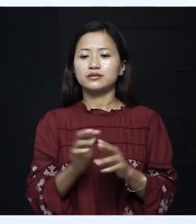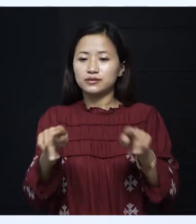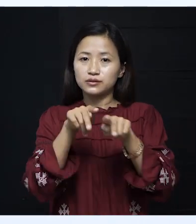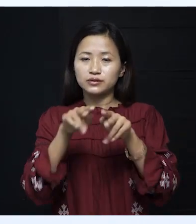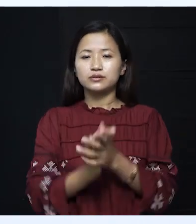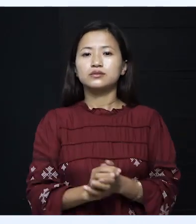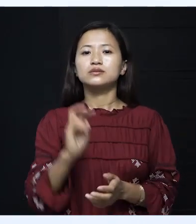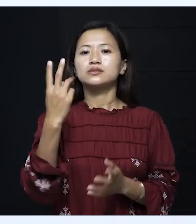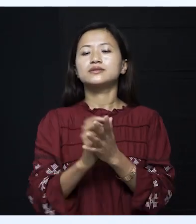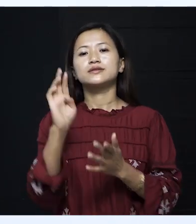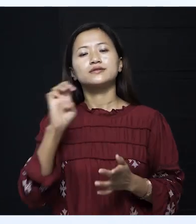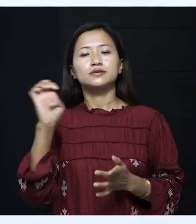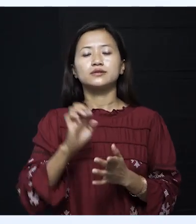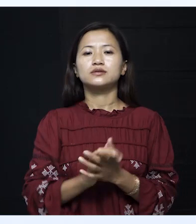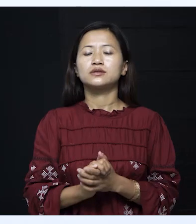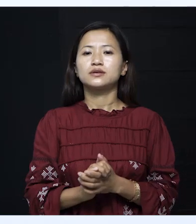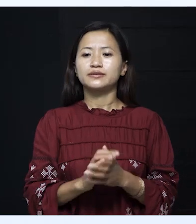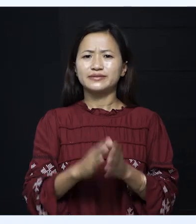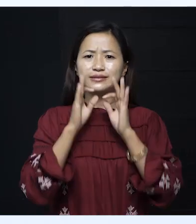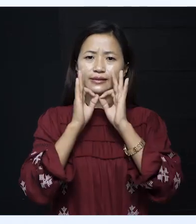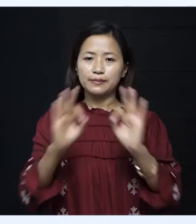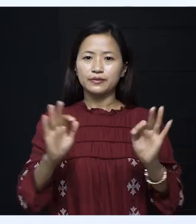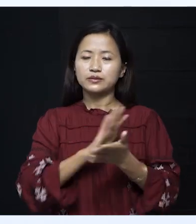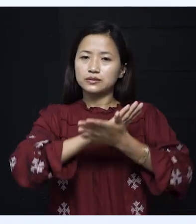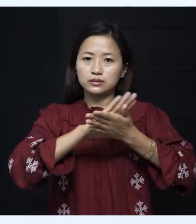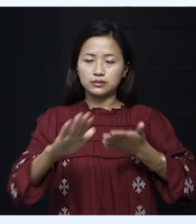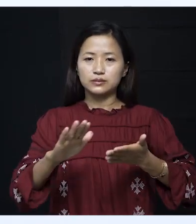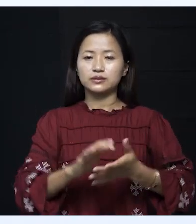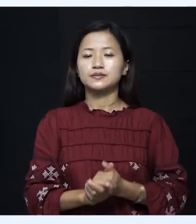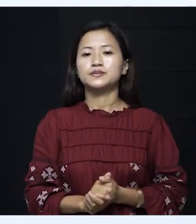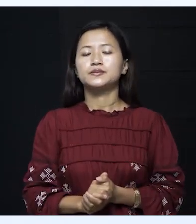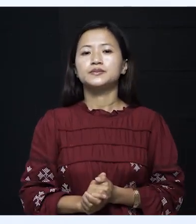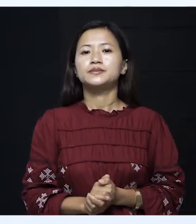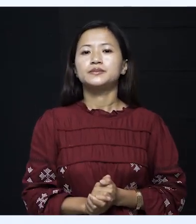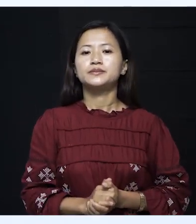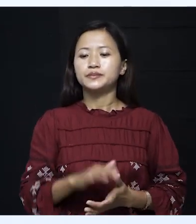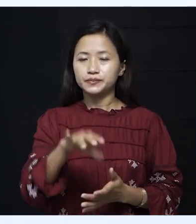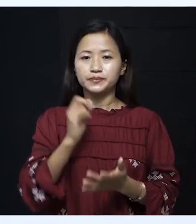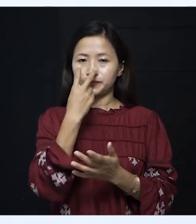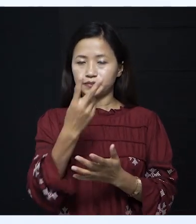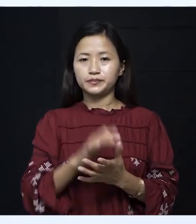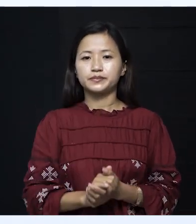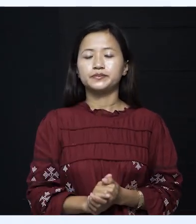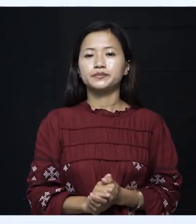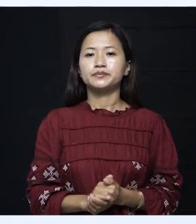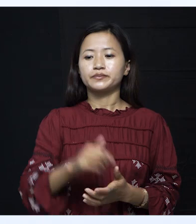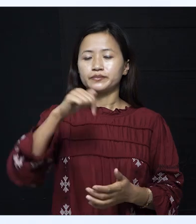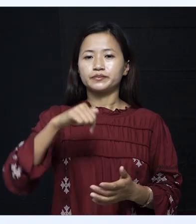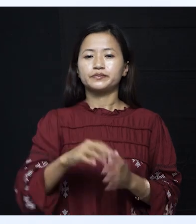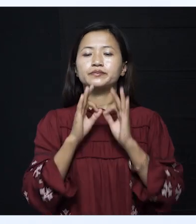two events that is perfected or completed. Now we would take a look at the